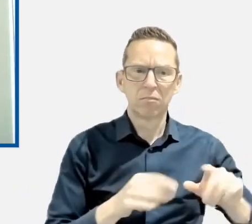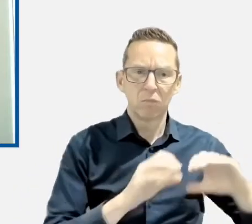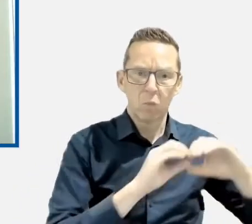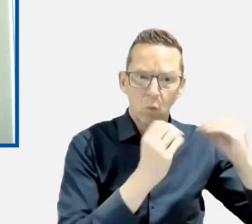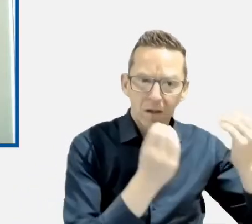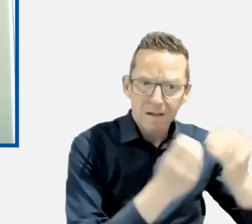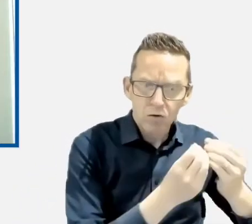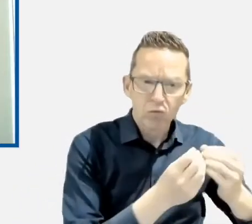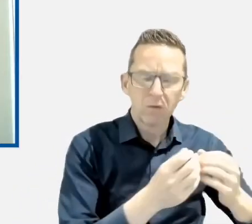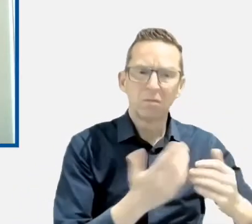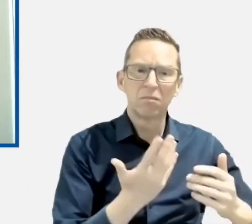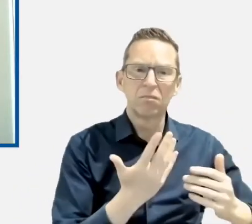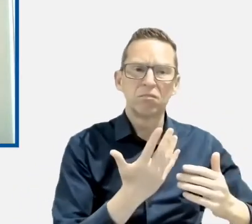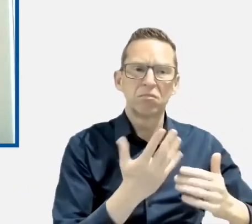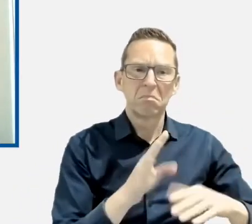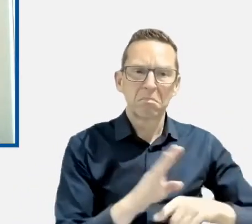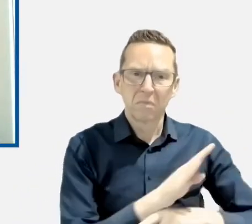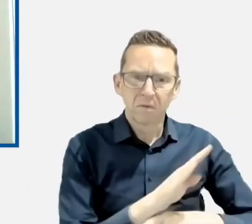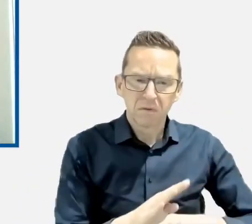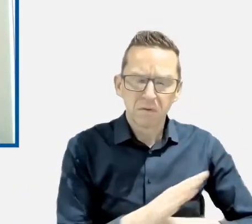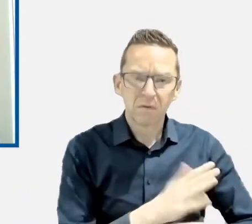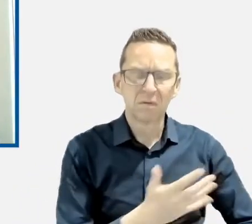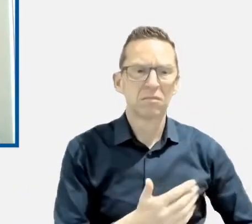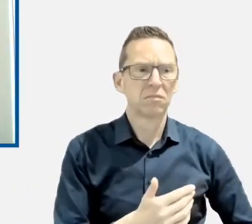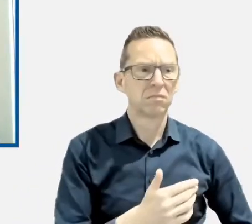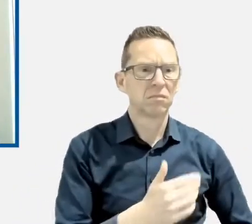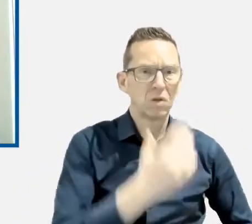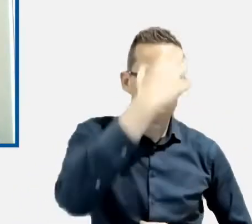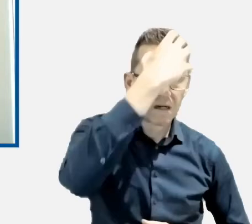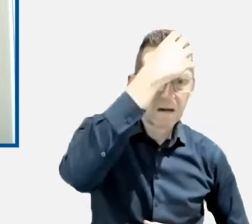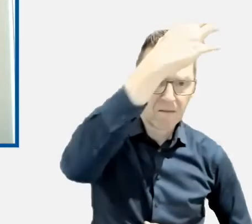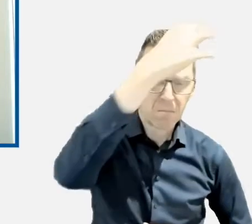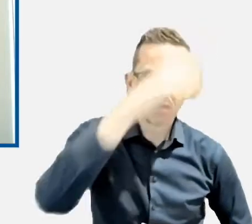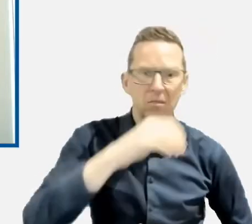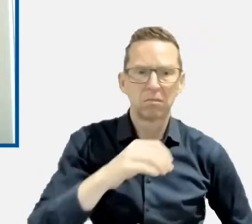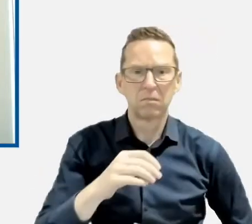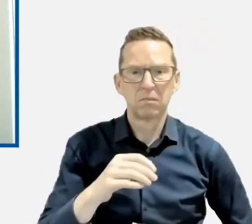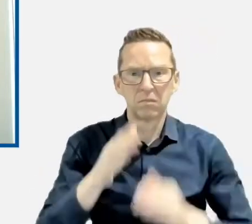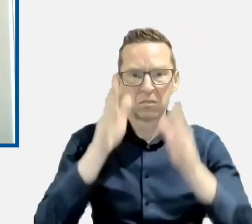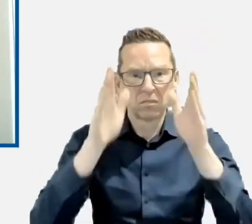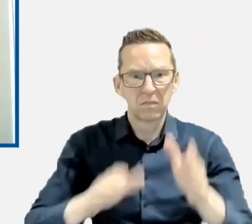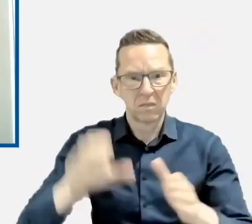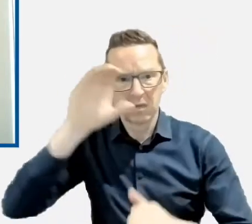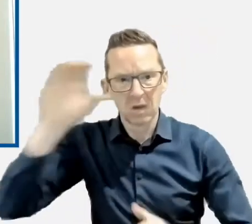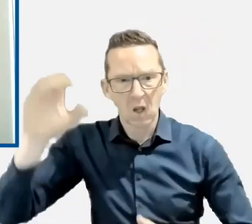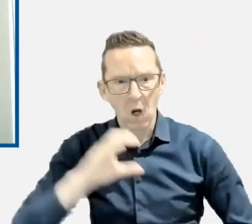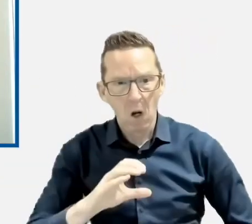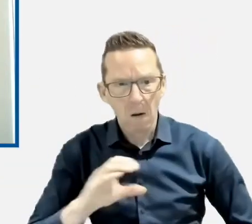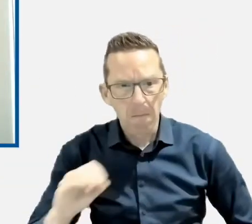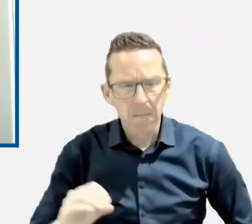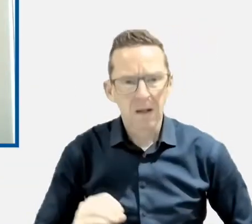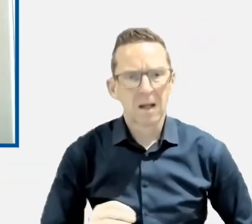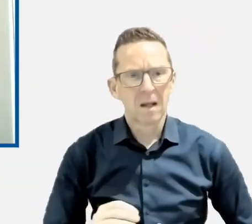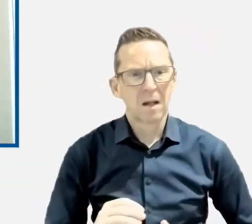strong evidence in support of planning and management of disaster risk. So definitely, so